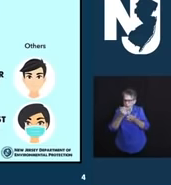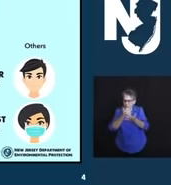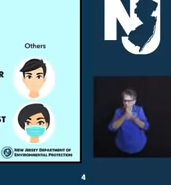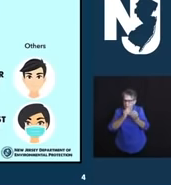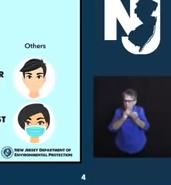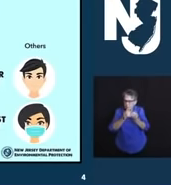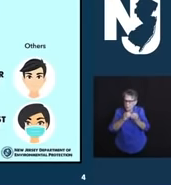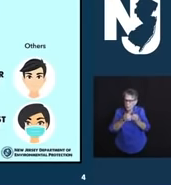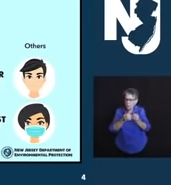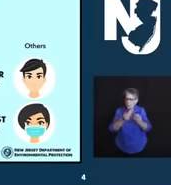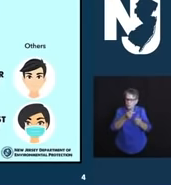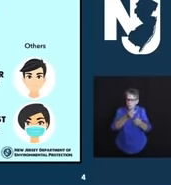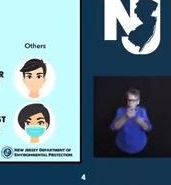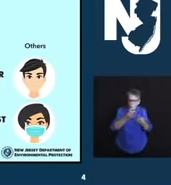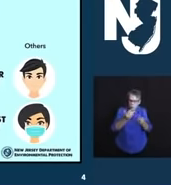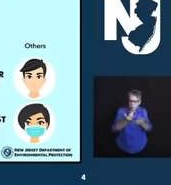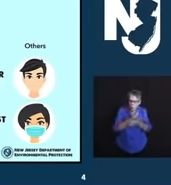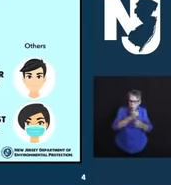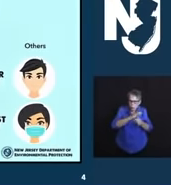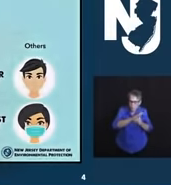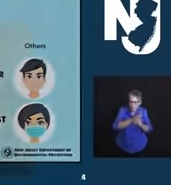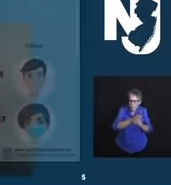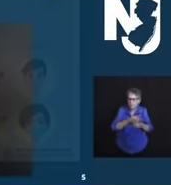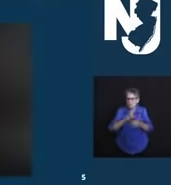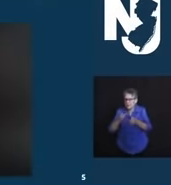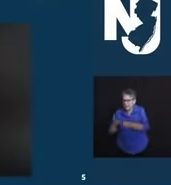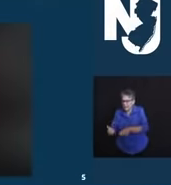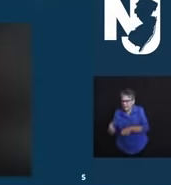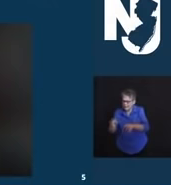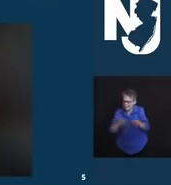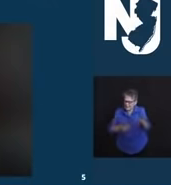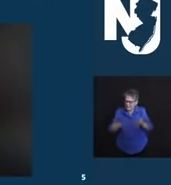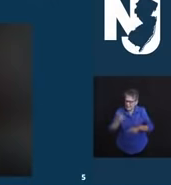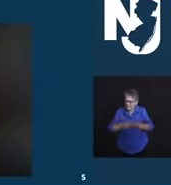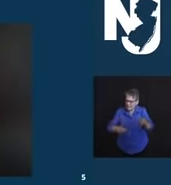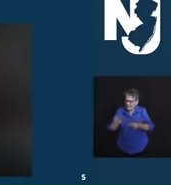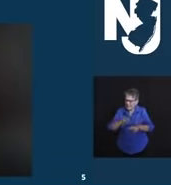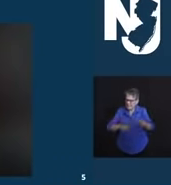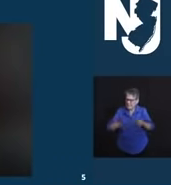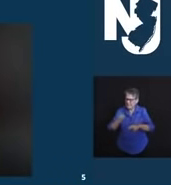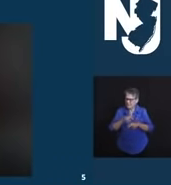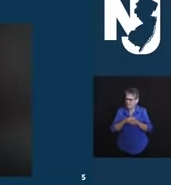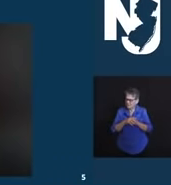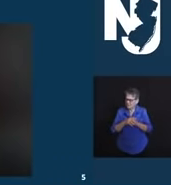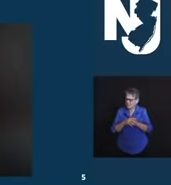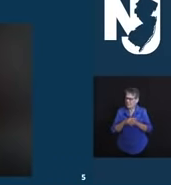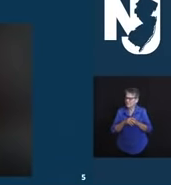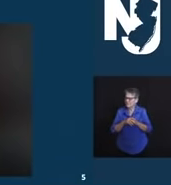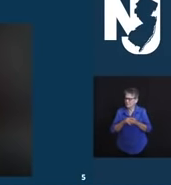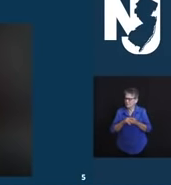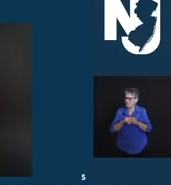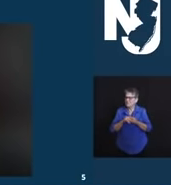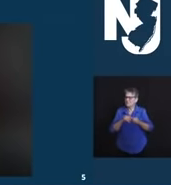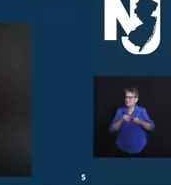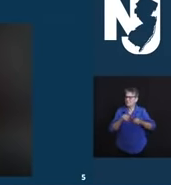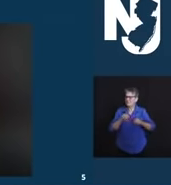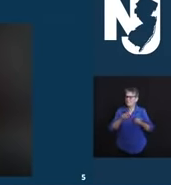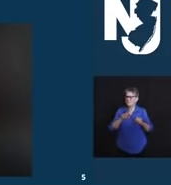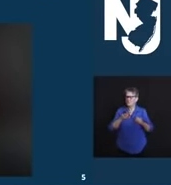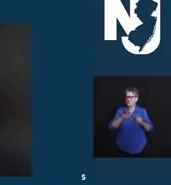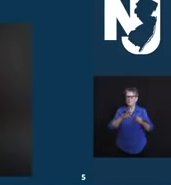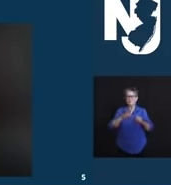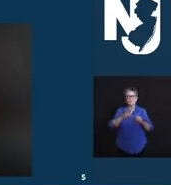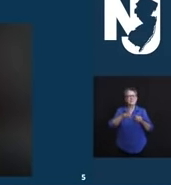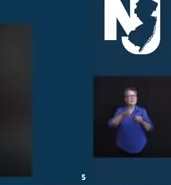reopen for outdoor service. Yesterday, officials in Jersey City, this is the sort of picture we don't want to